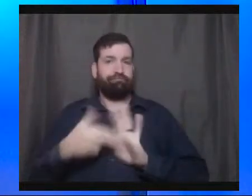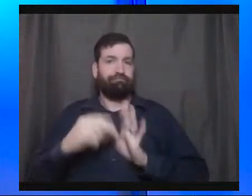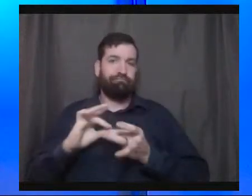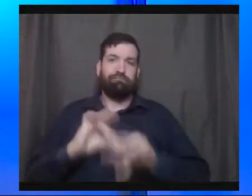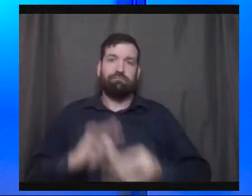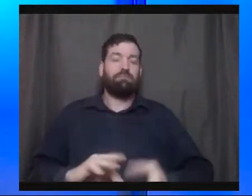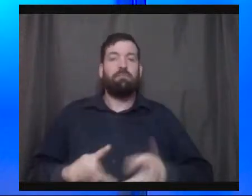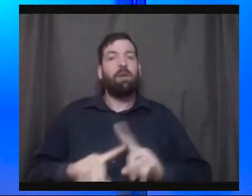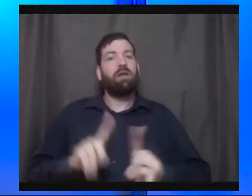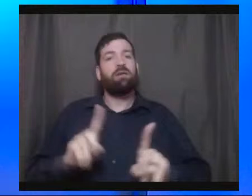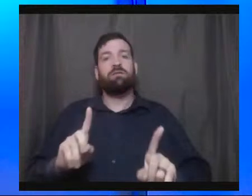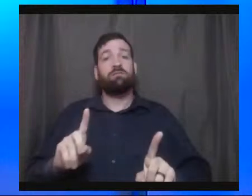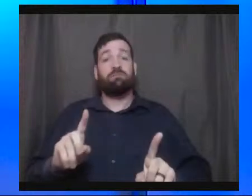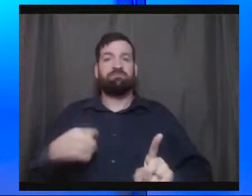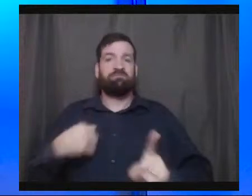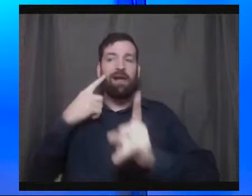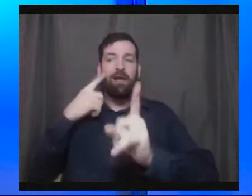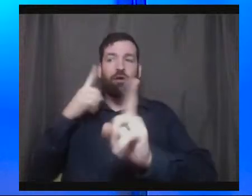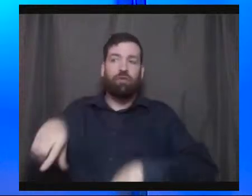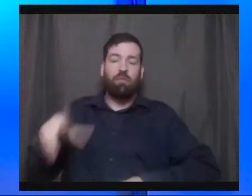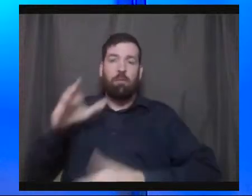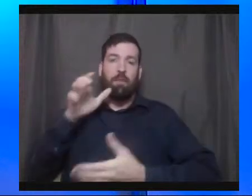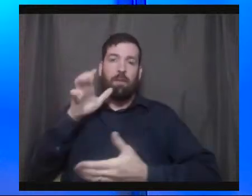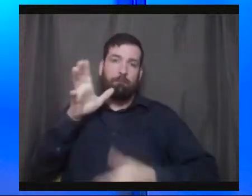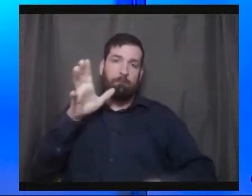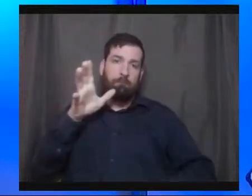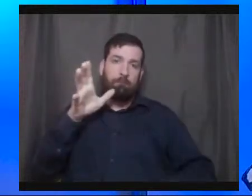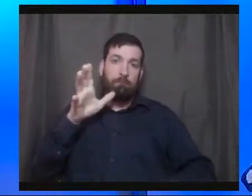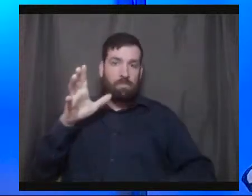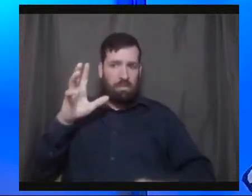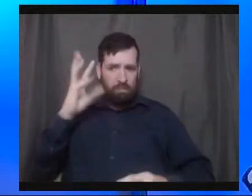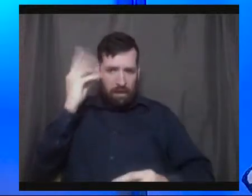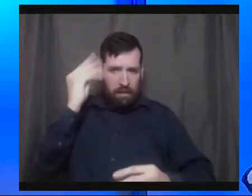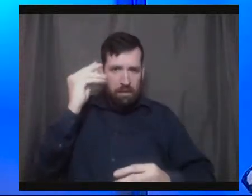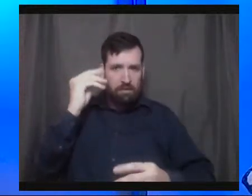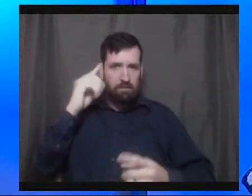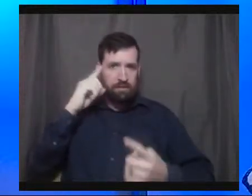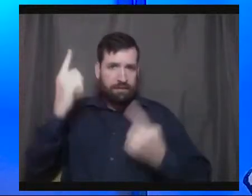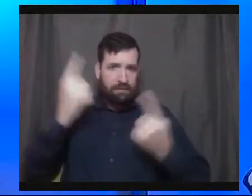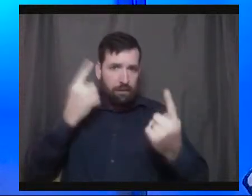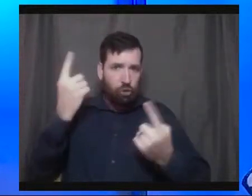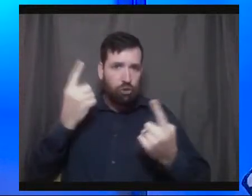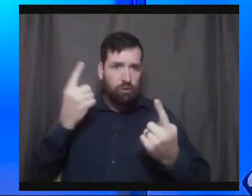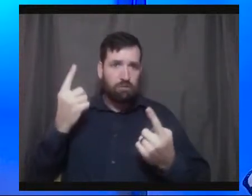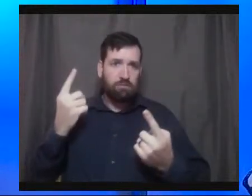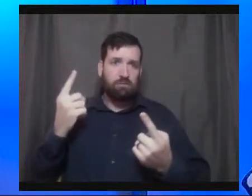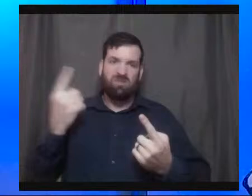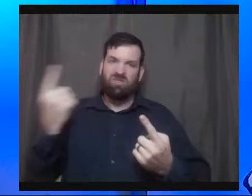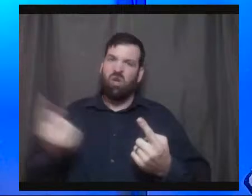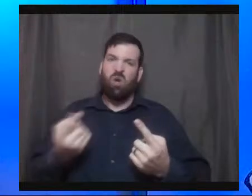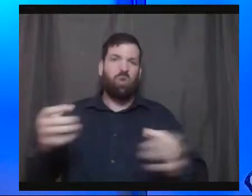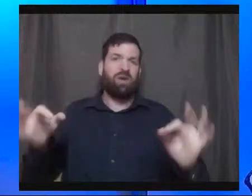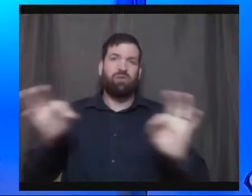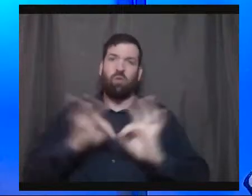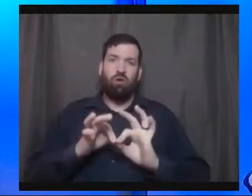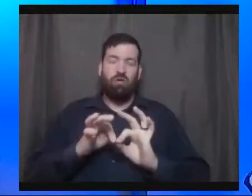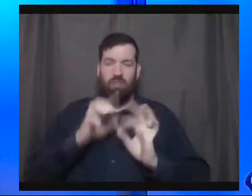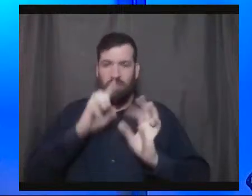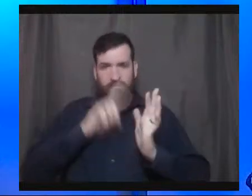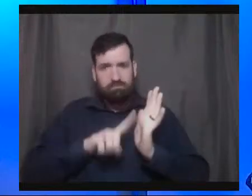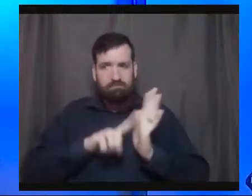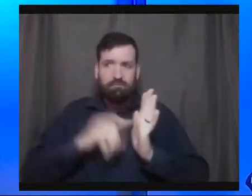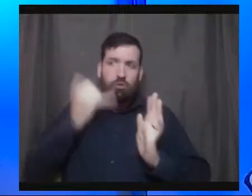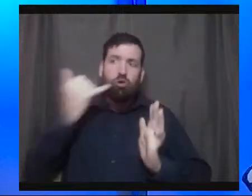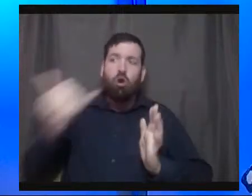I agree with my mom. If you think and you're considering it, it's always worth looking into giving a call and just getting a